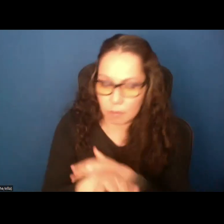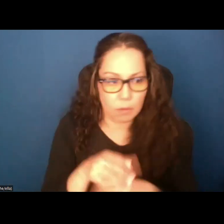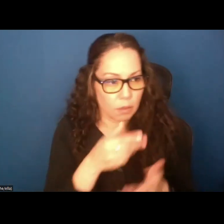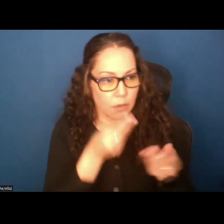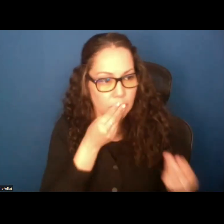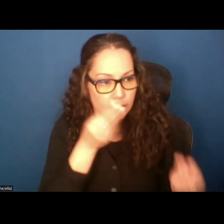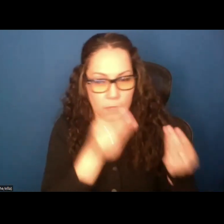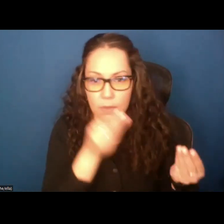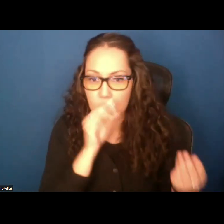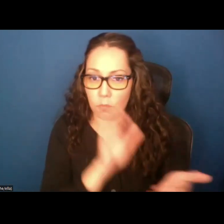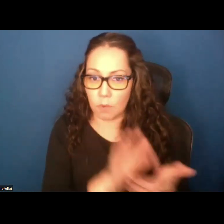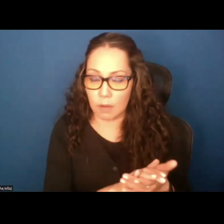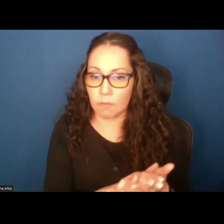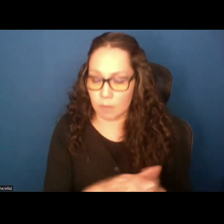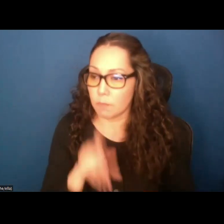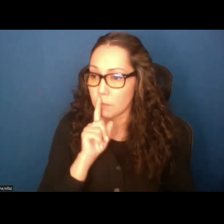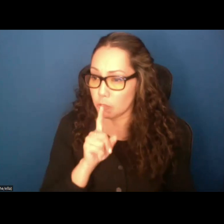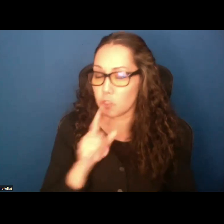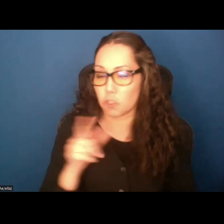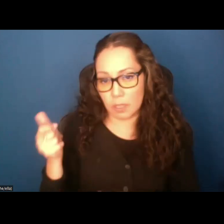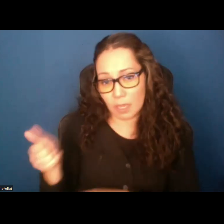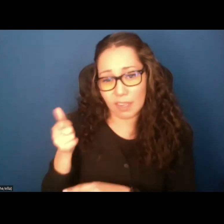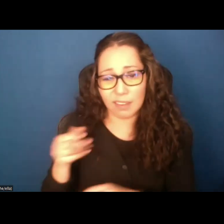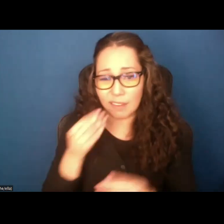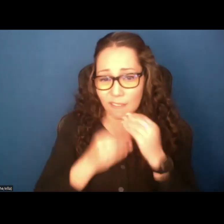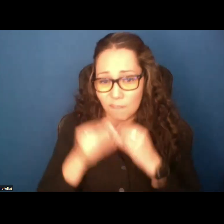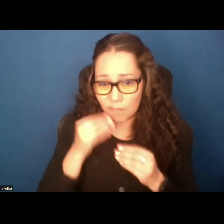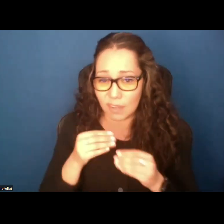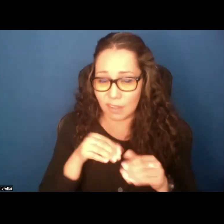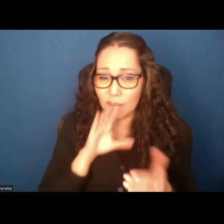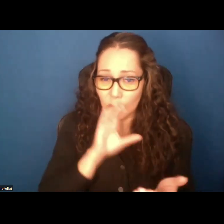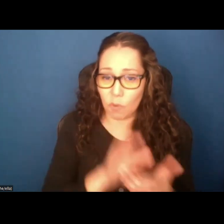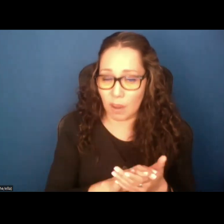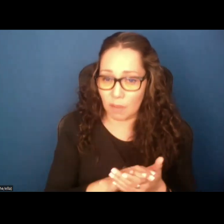her husband could enter the facility to feed his wife, but it was a struggle.